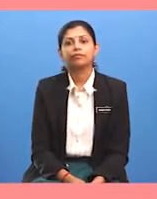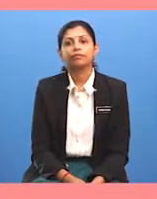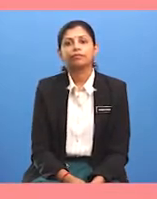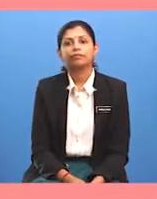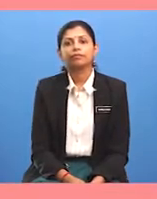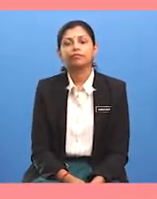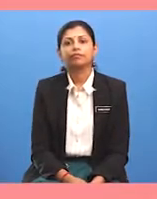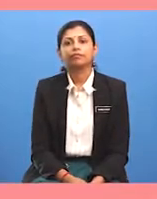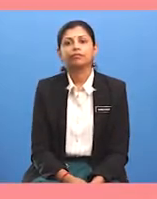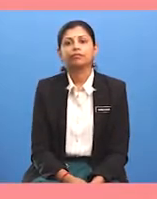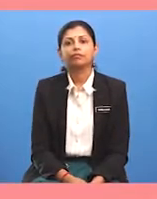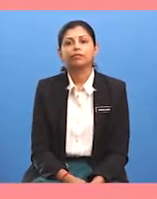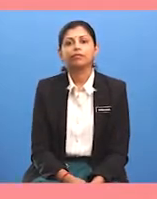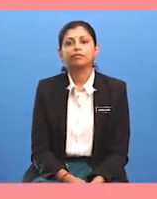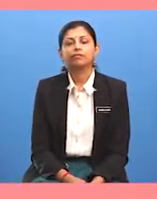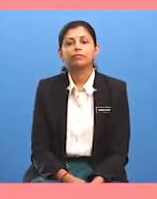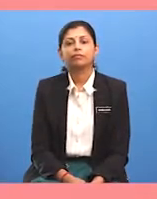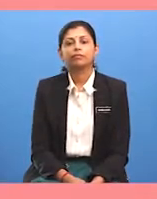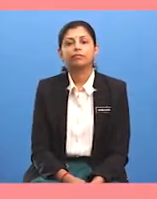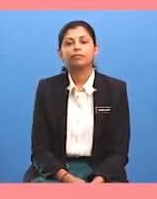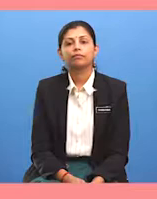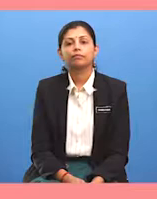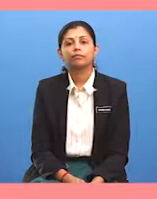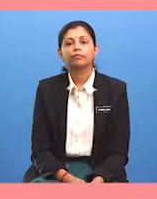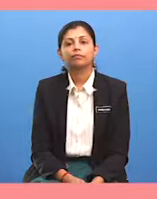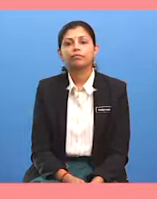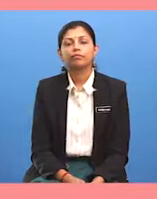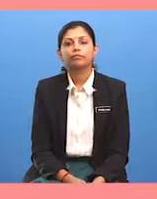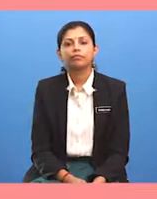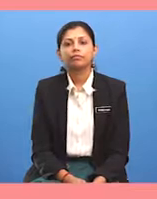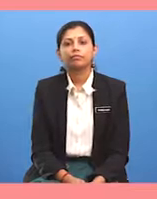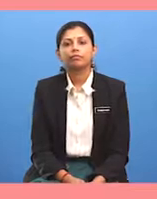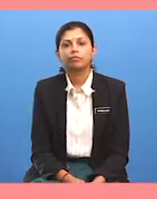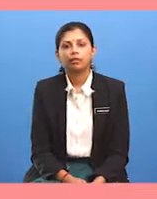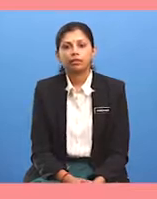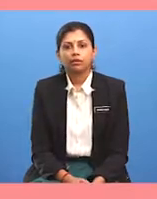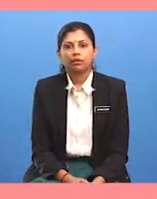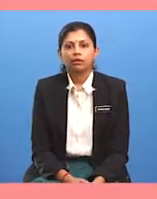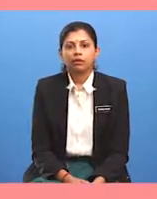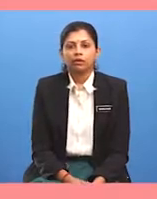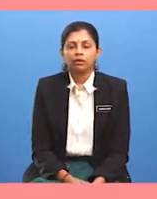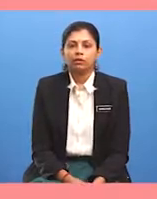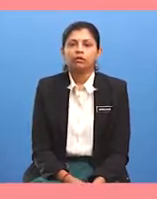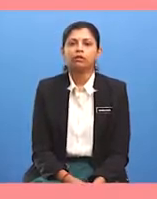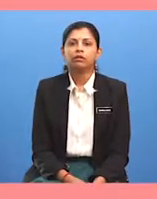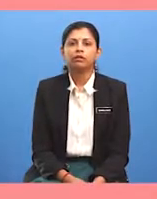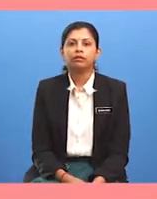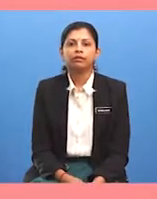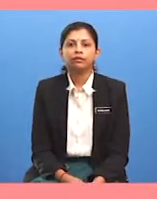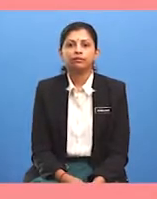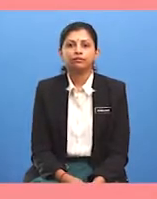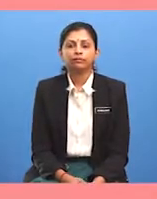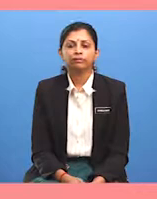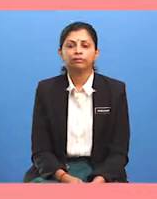A. Both articles mention about his wife Melinda Gates? Or is it B.